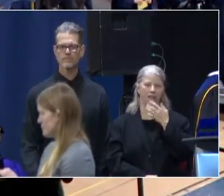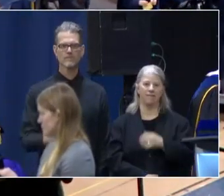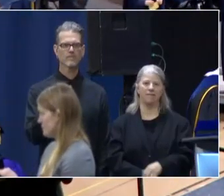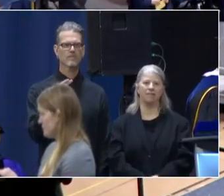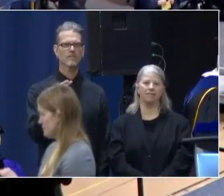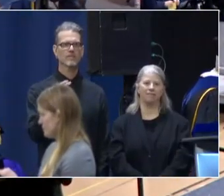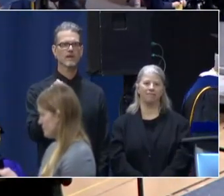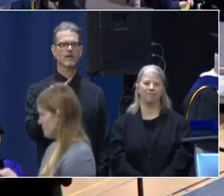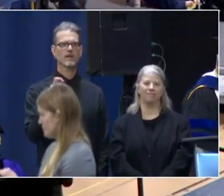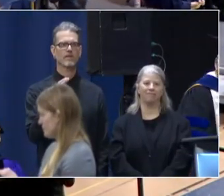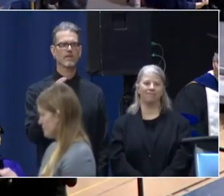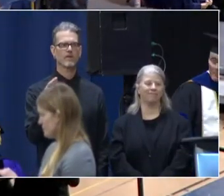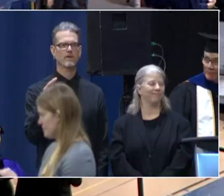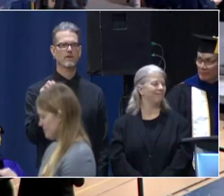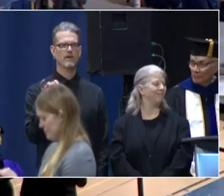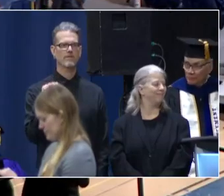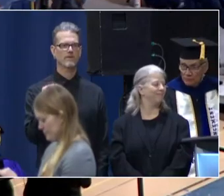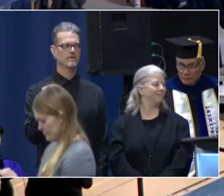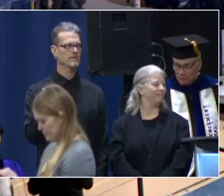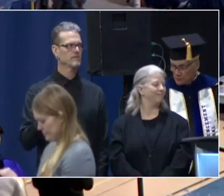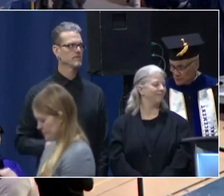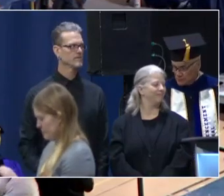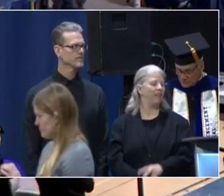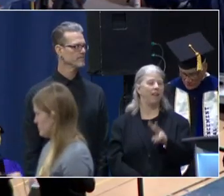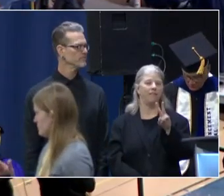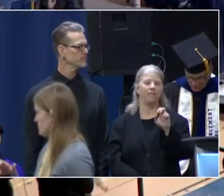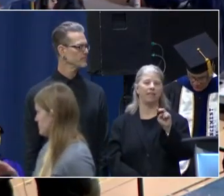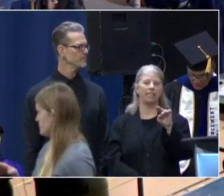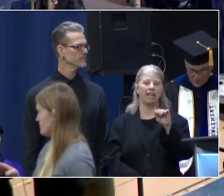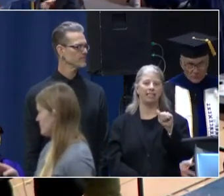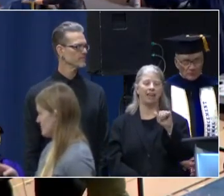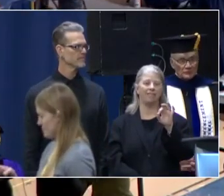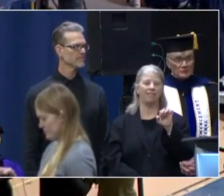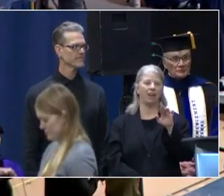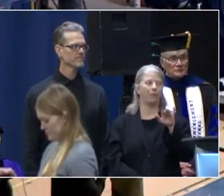Heather Geving. Vanessa Farias.